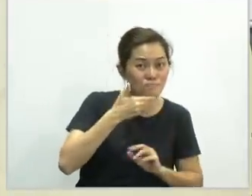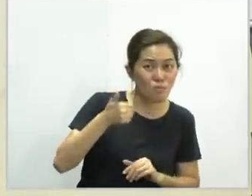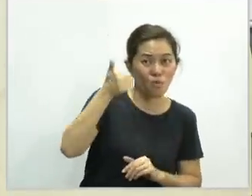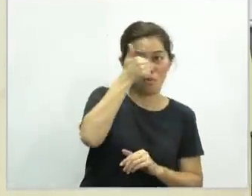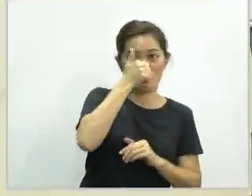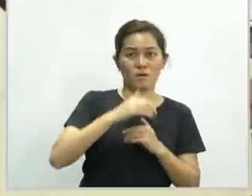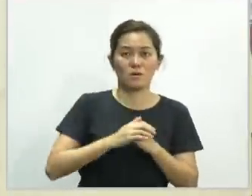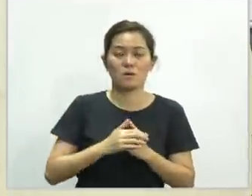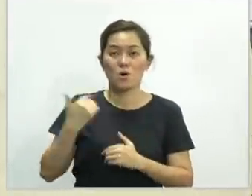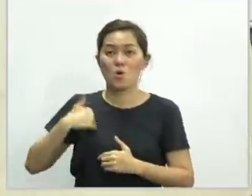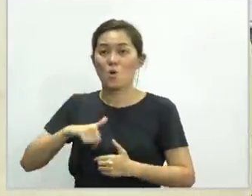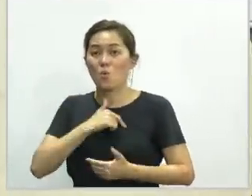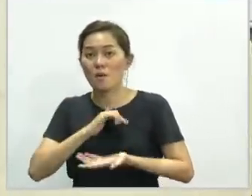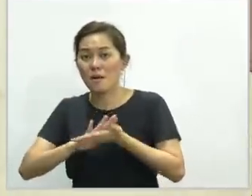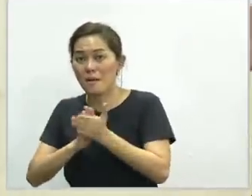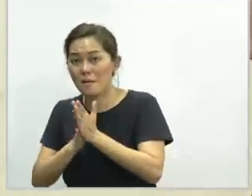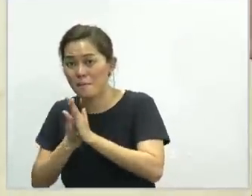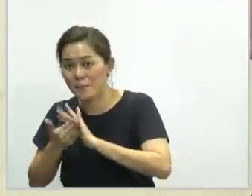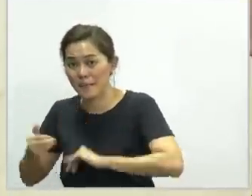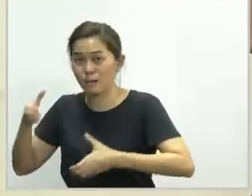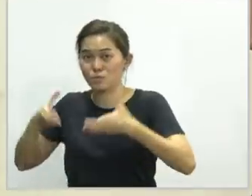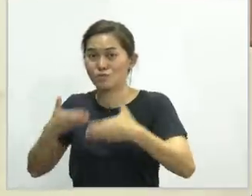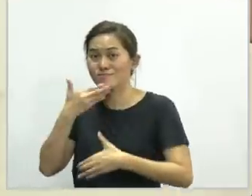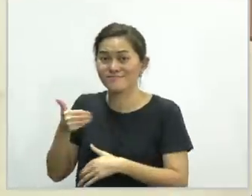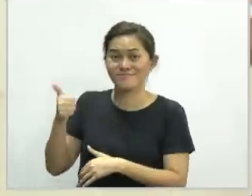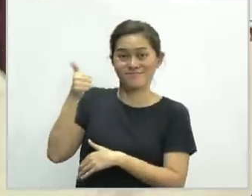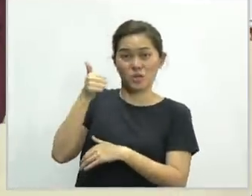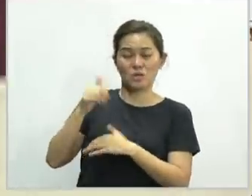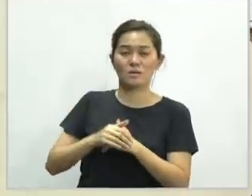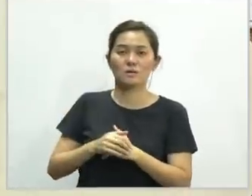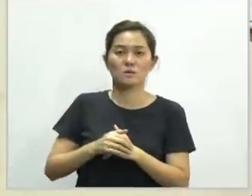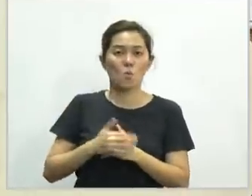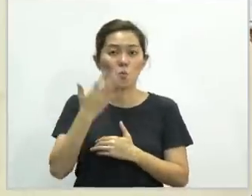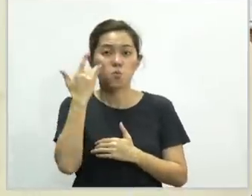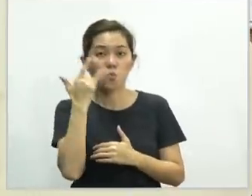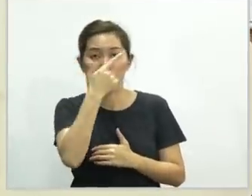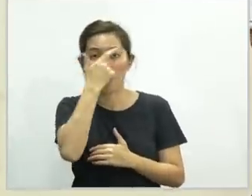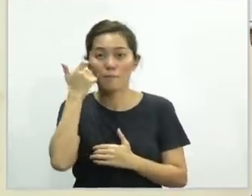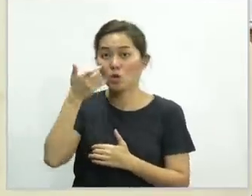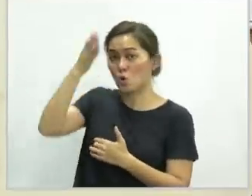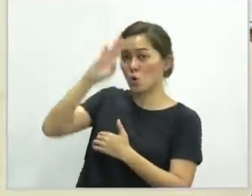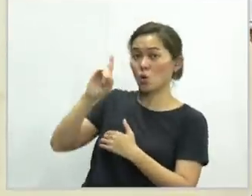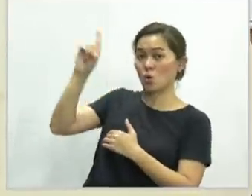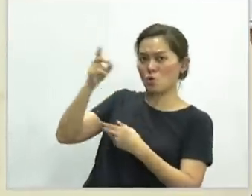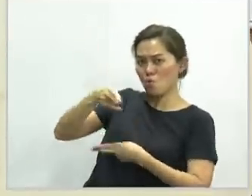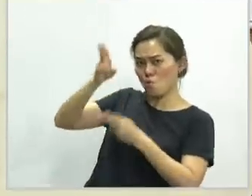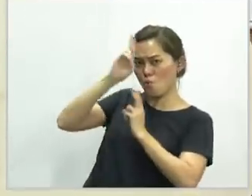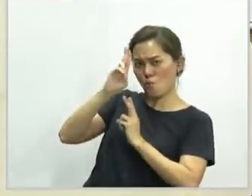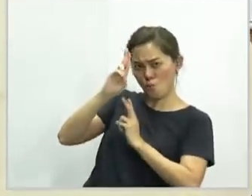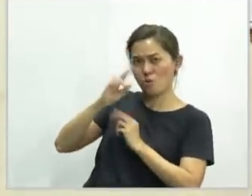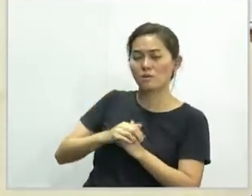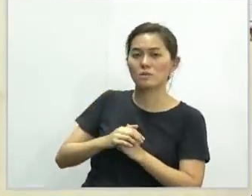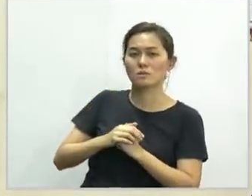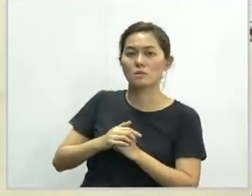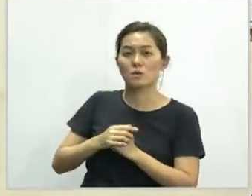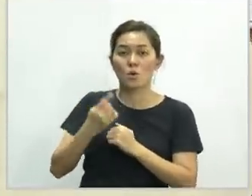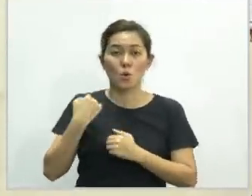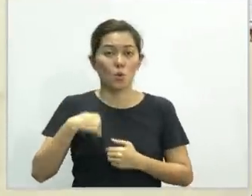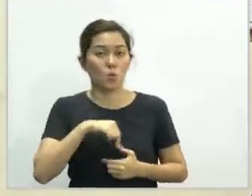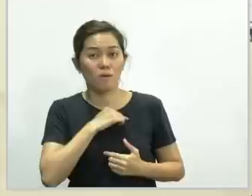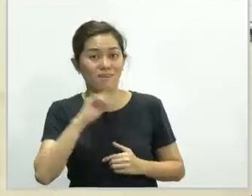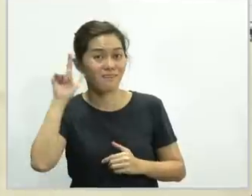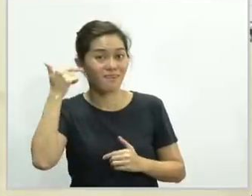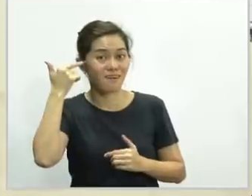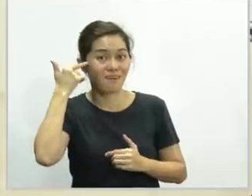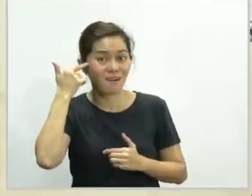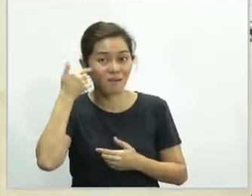We become better citizens because we honor God. We honor the government.